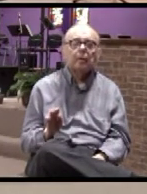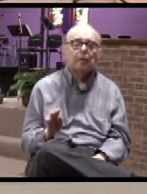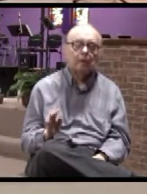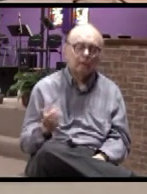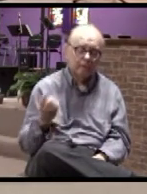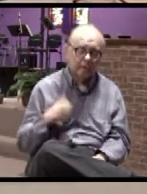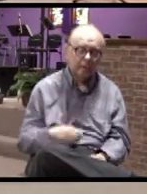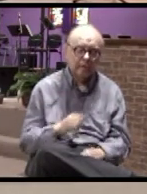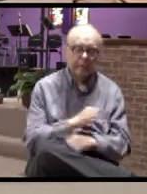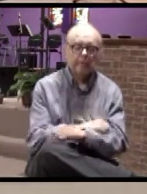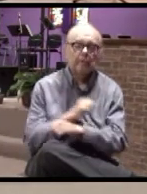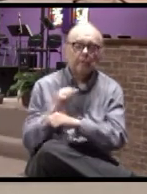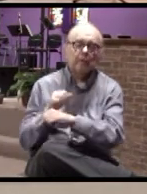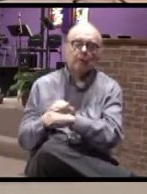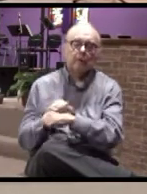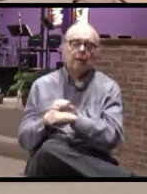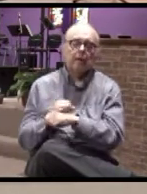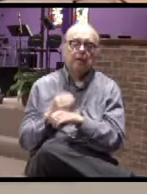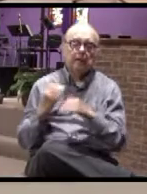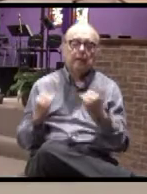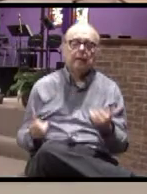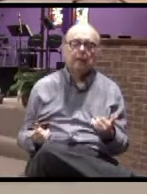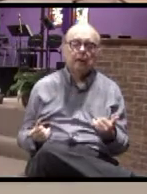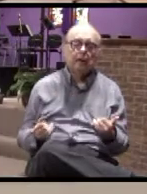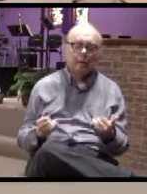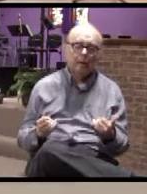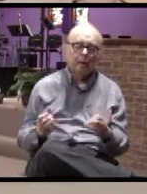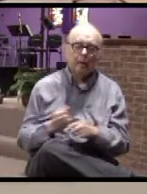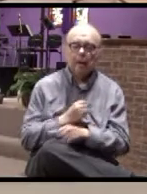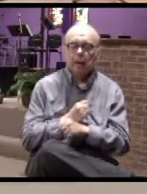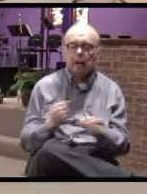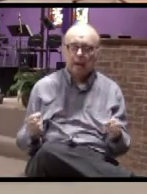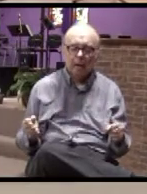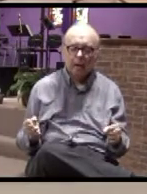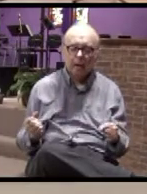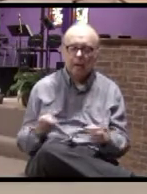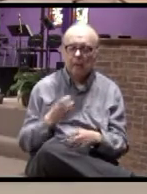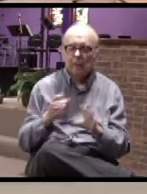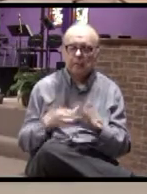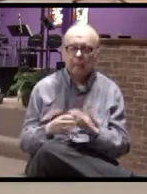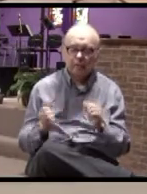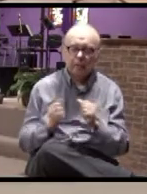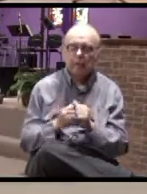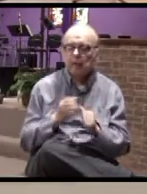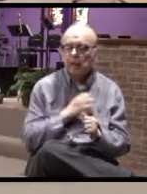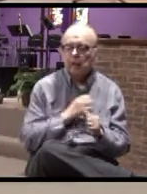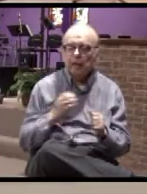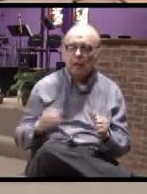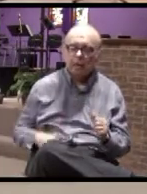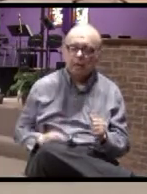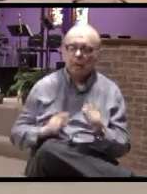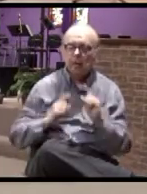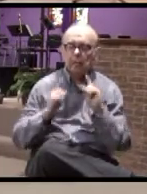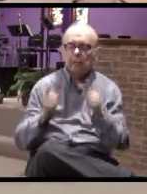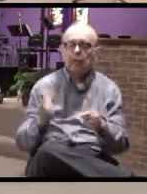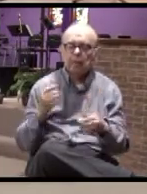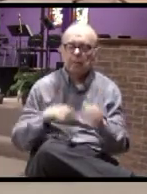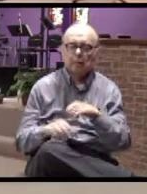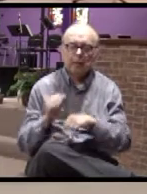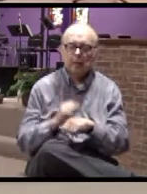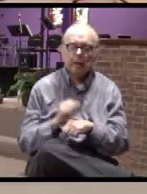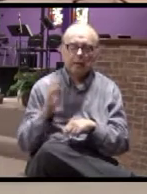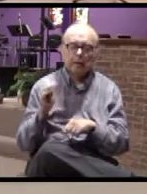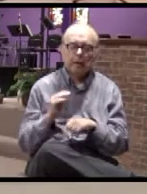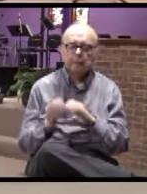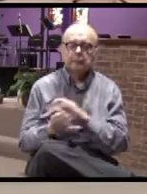Come to the altar today. Get saved, get in a relationship with Christ, and go in to work on